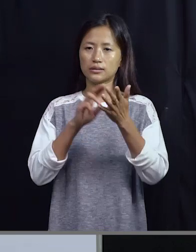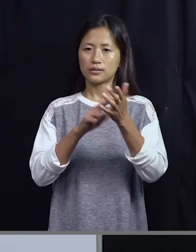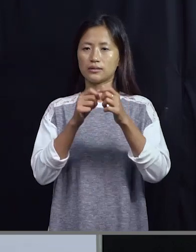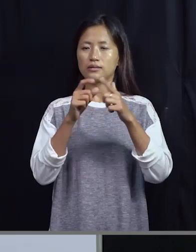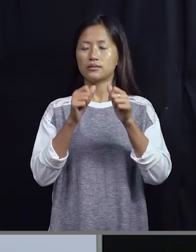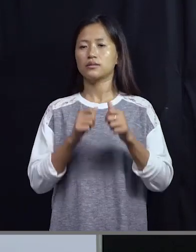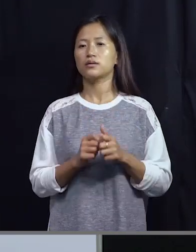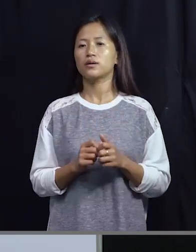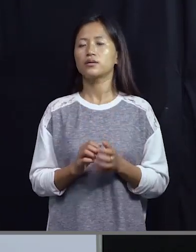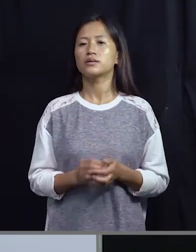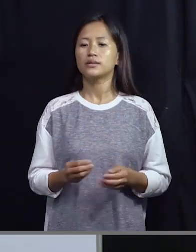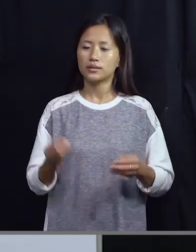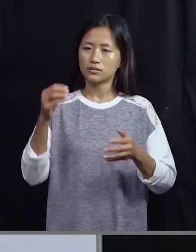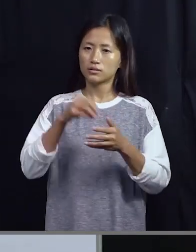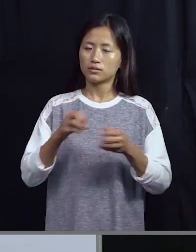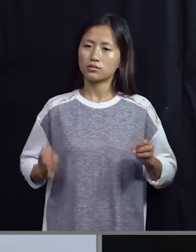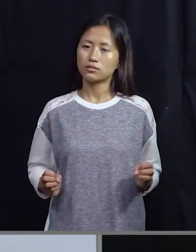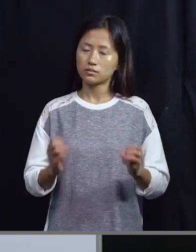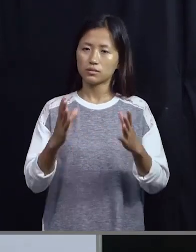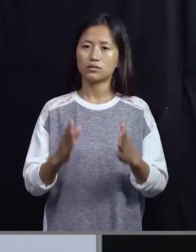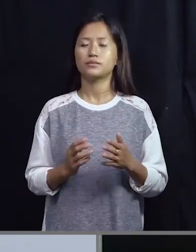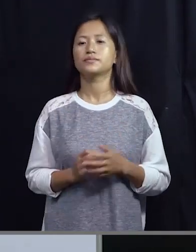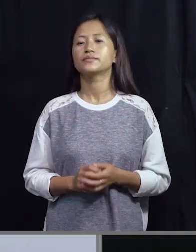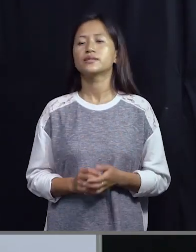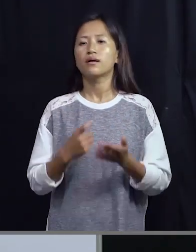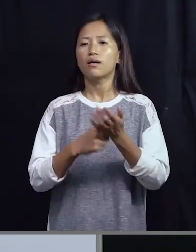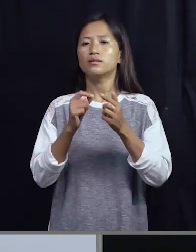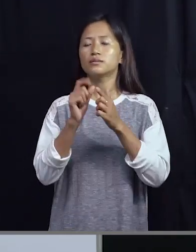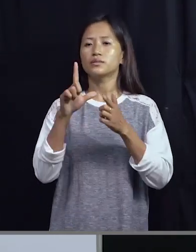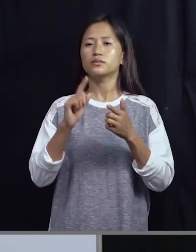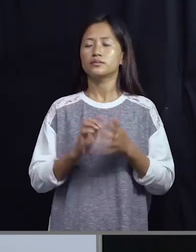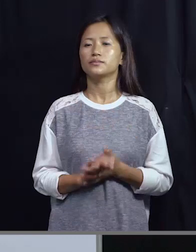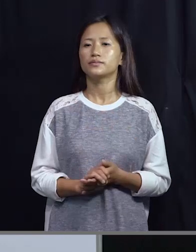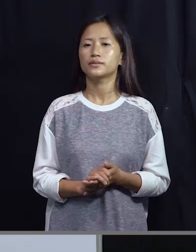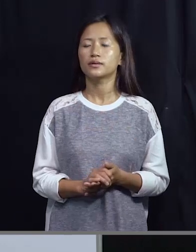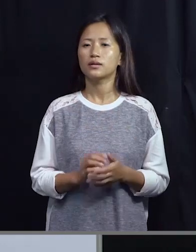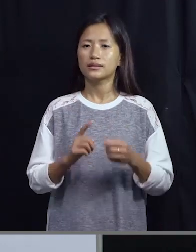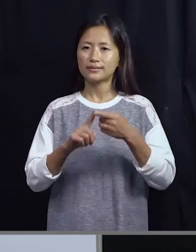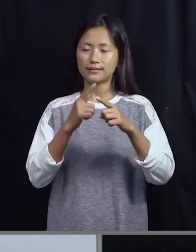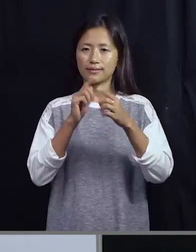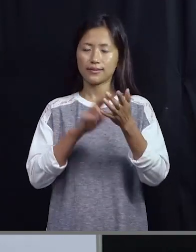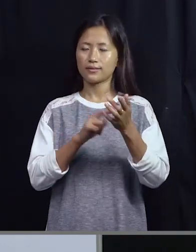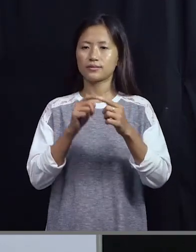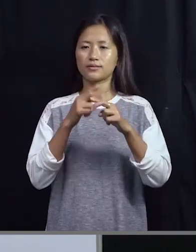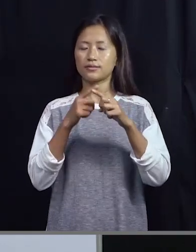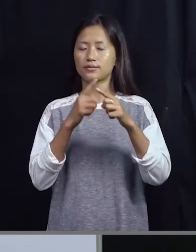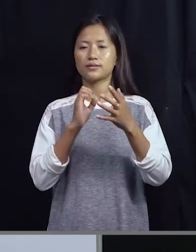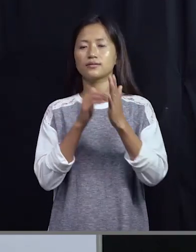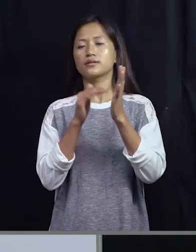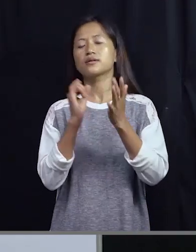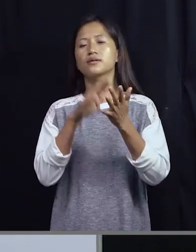starts initiating the process of replication. DNA polymerase is the enzyme which is responsible